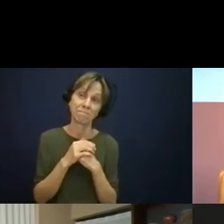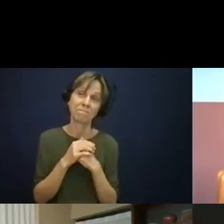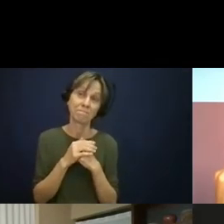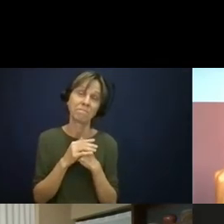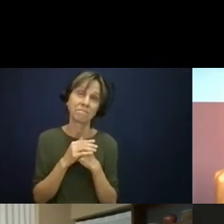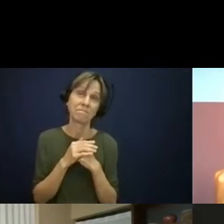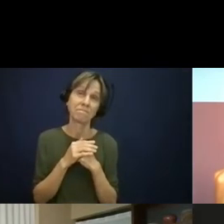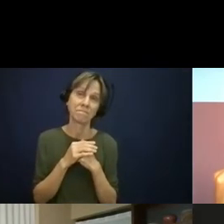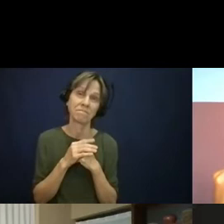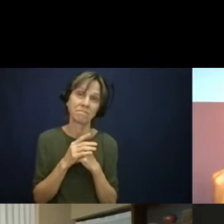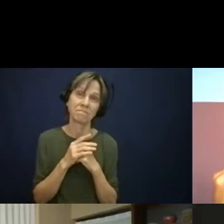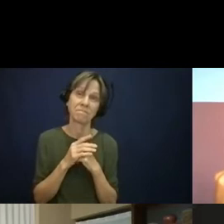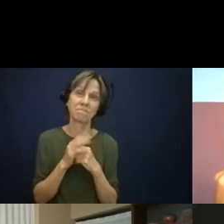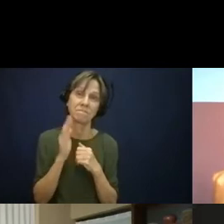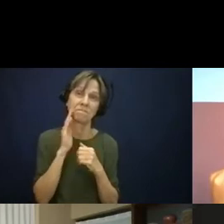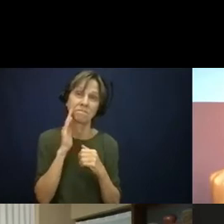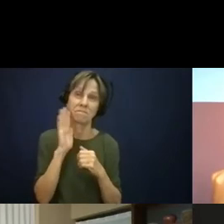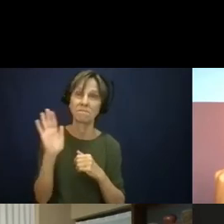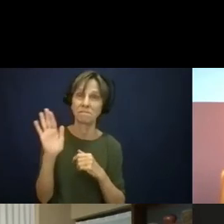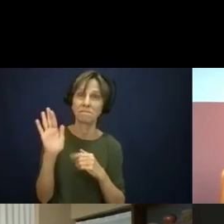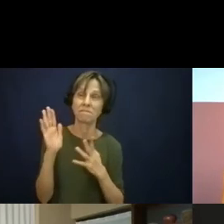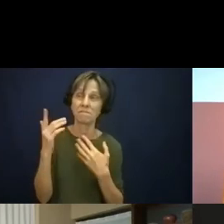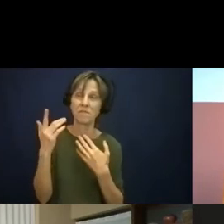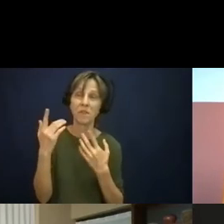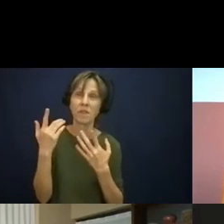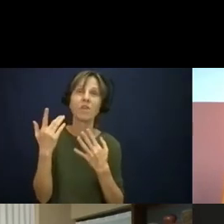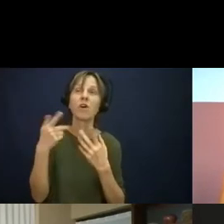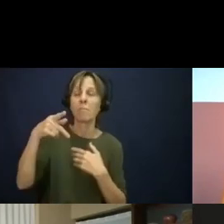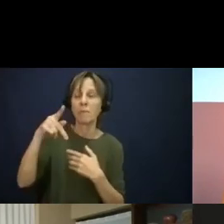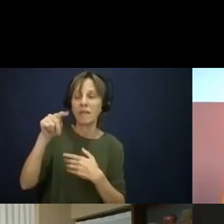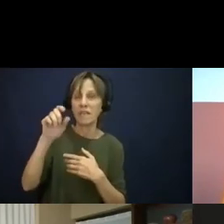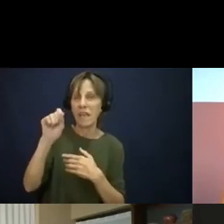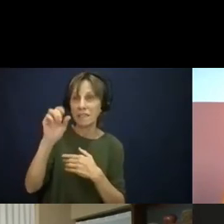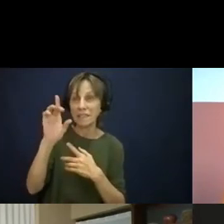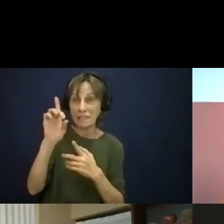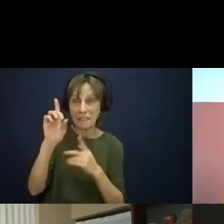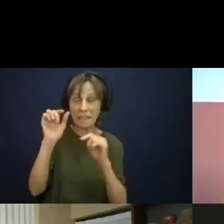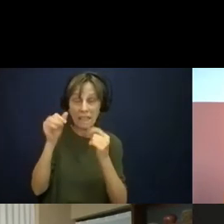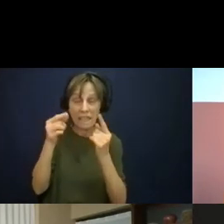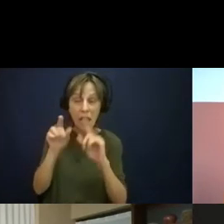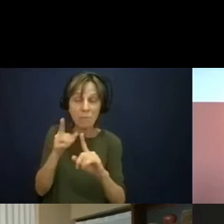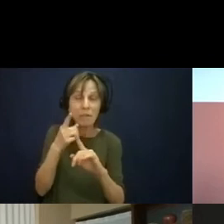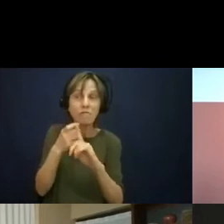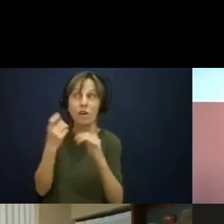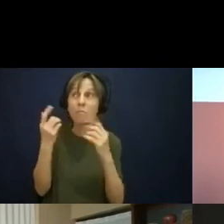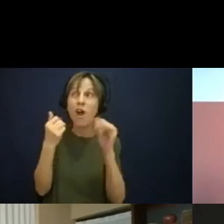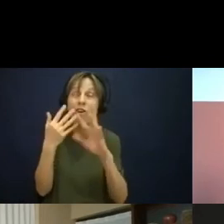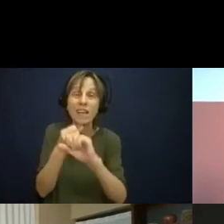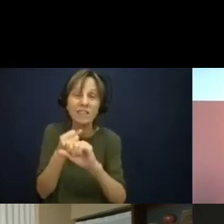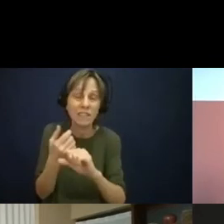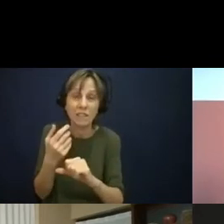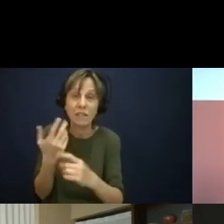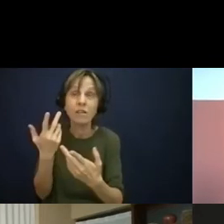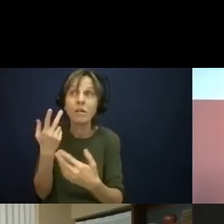Them streets was a war, you can get PTSD just from being in a car accident, just for witnessing a car accident. But I seen